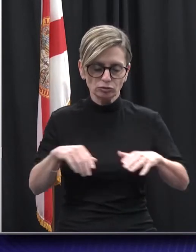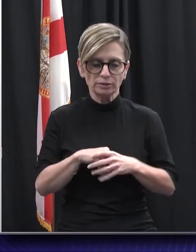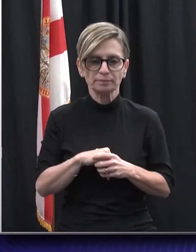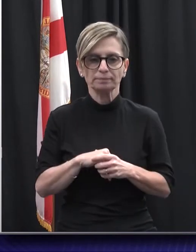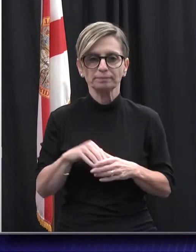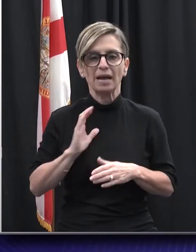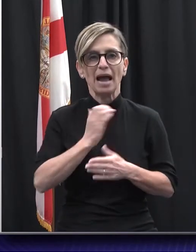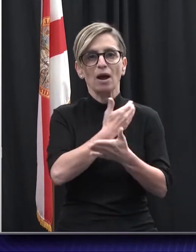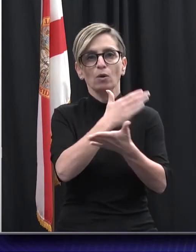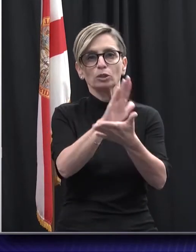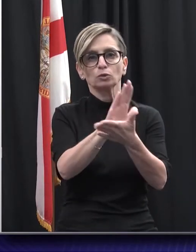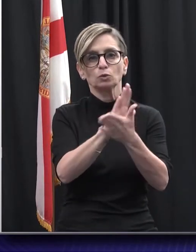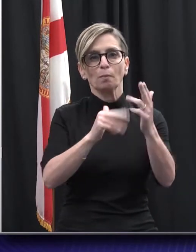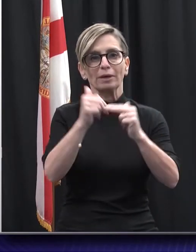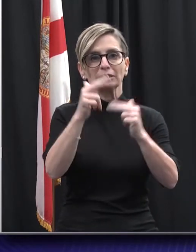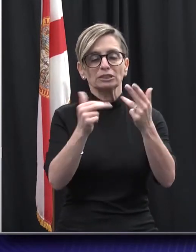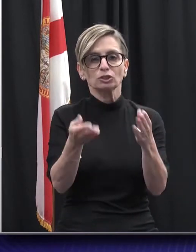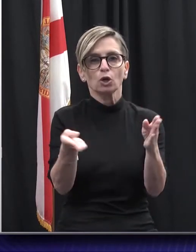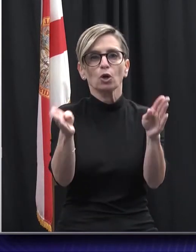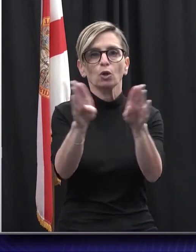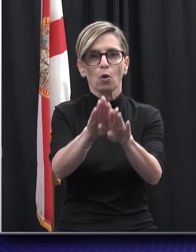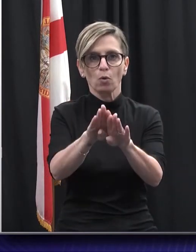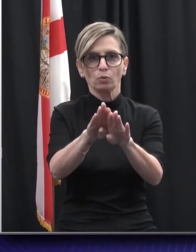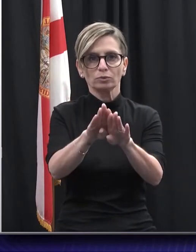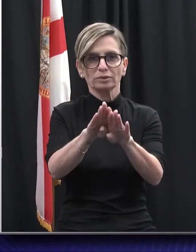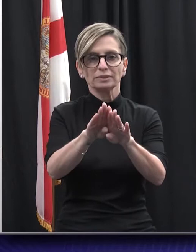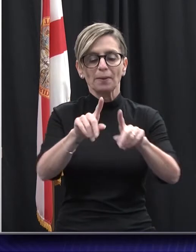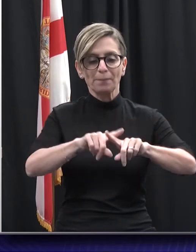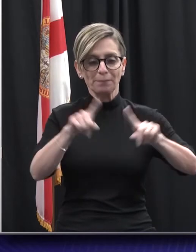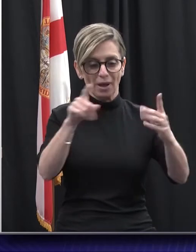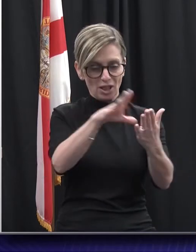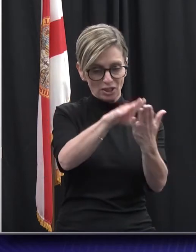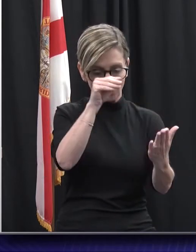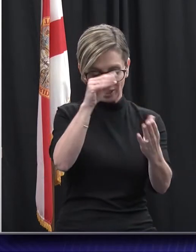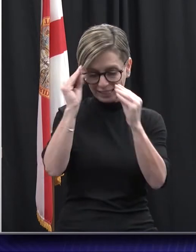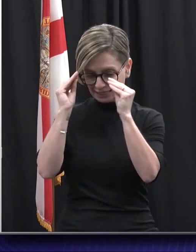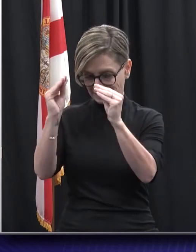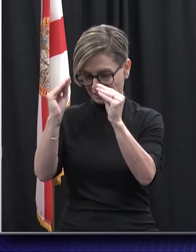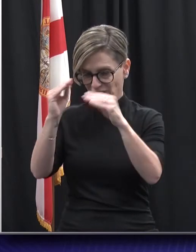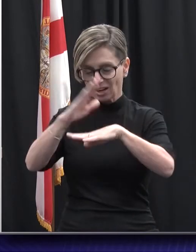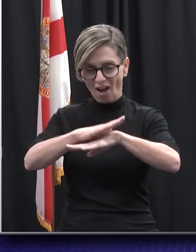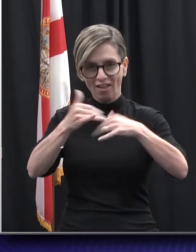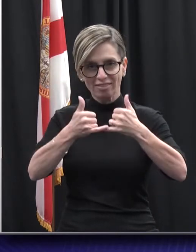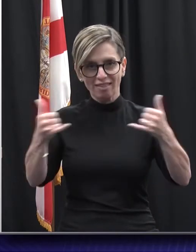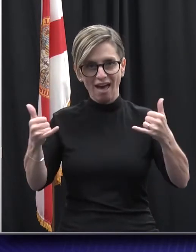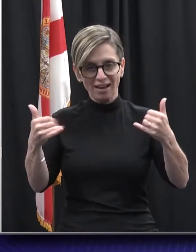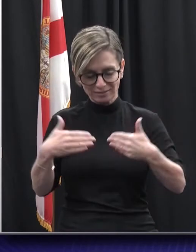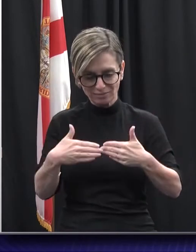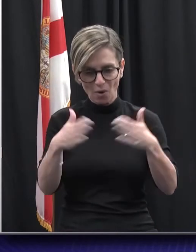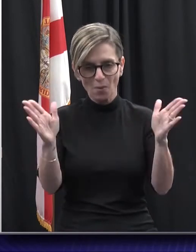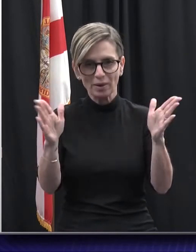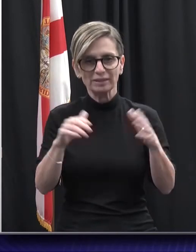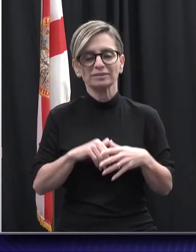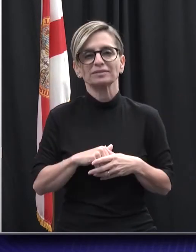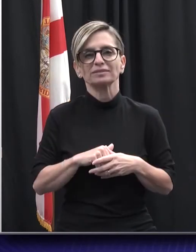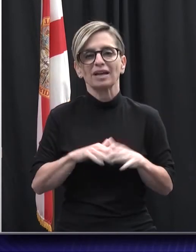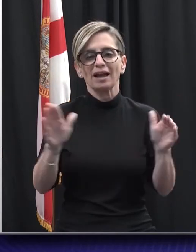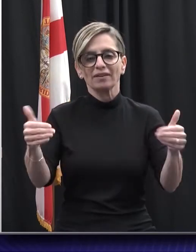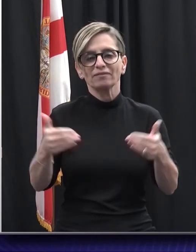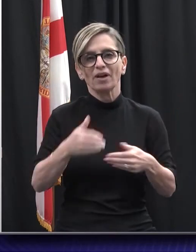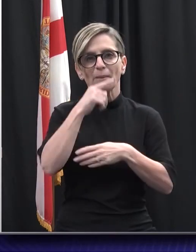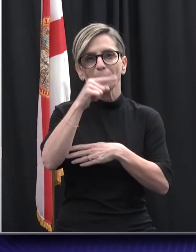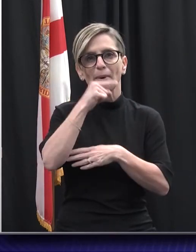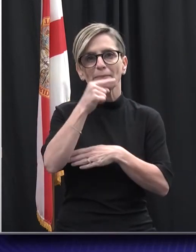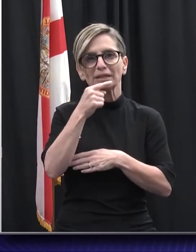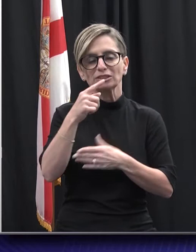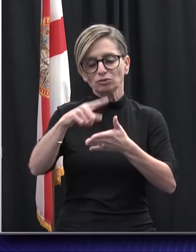are closed, however, we are open for learning and teaching virtually. I invite the public to visit our